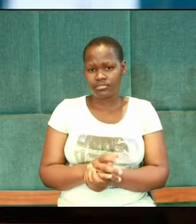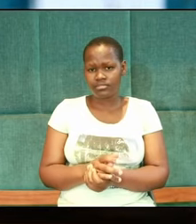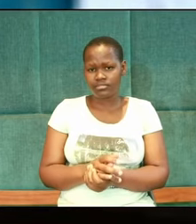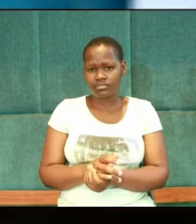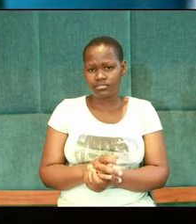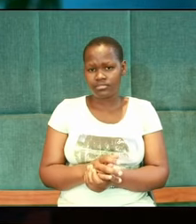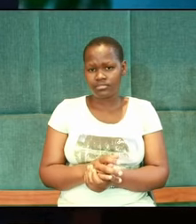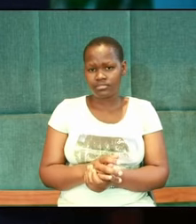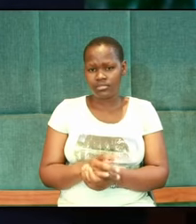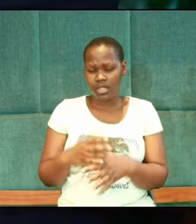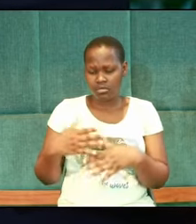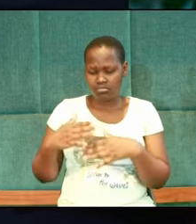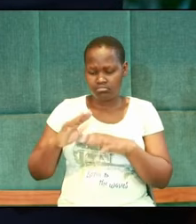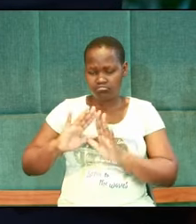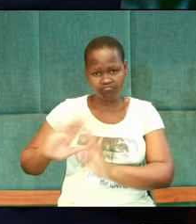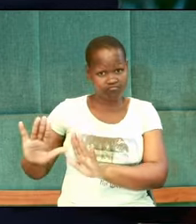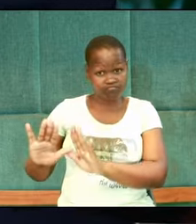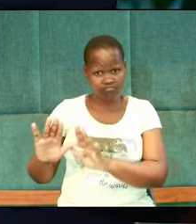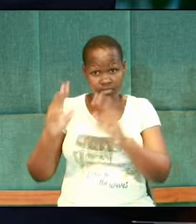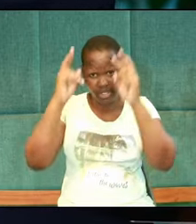Leave the devil out.